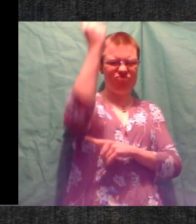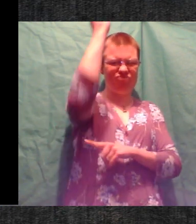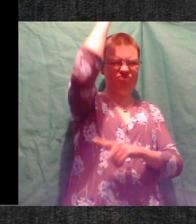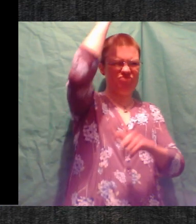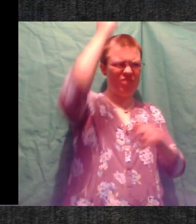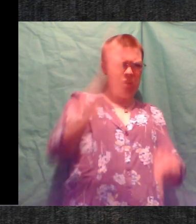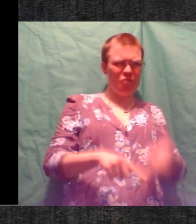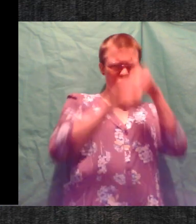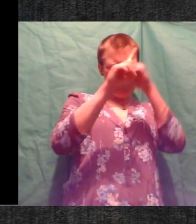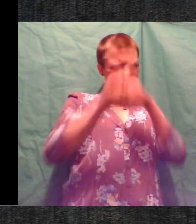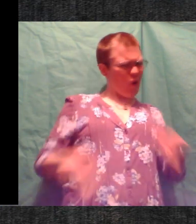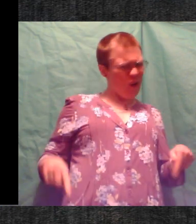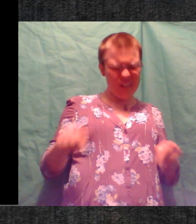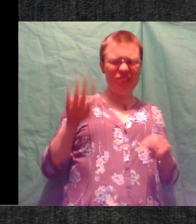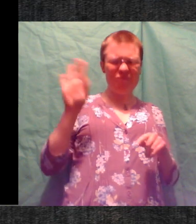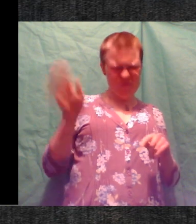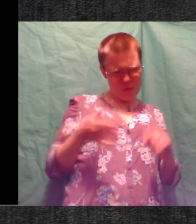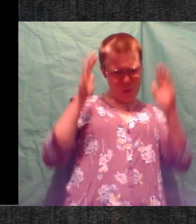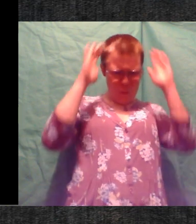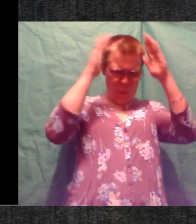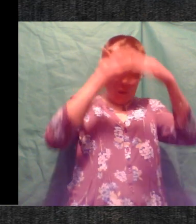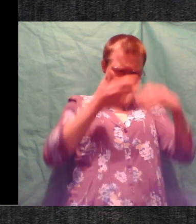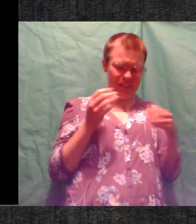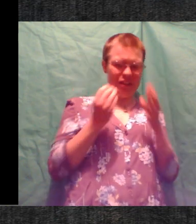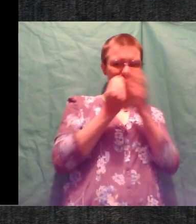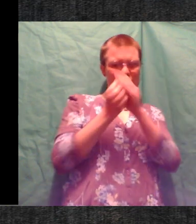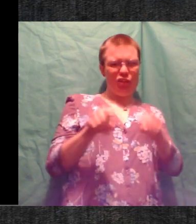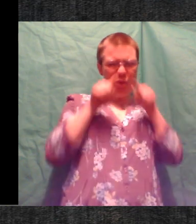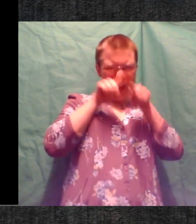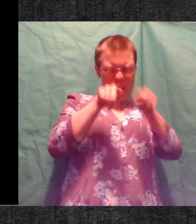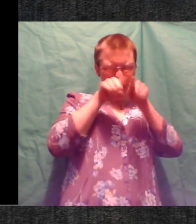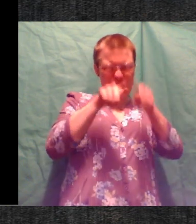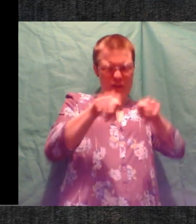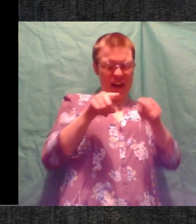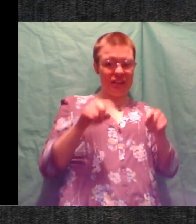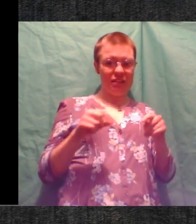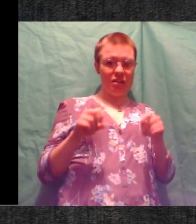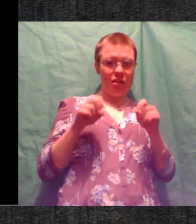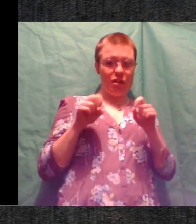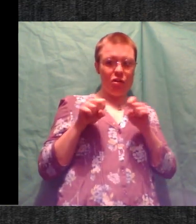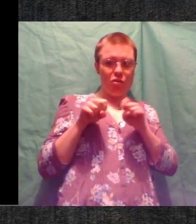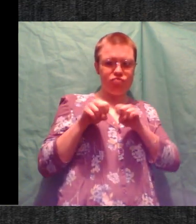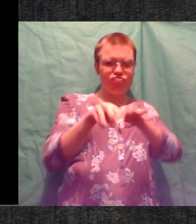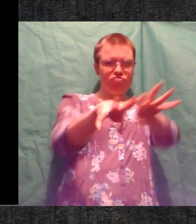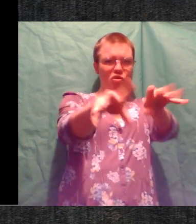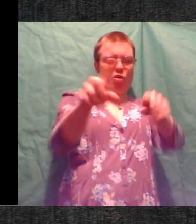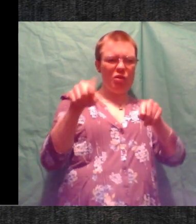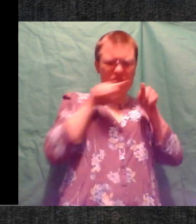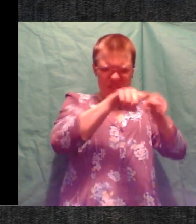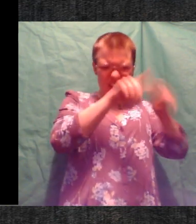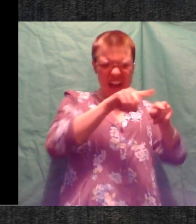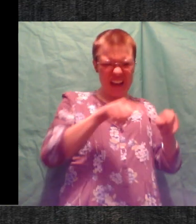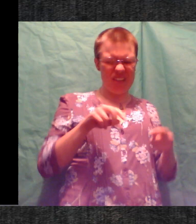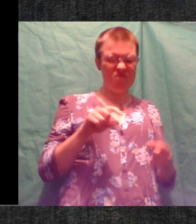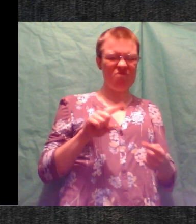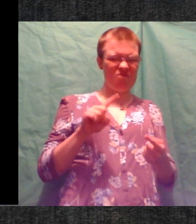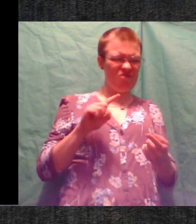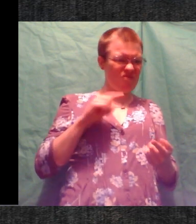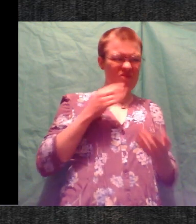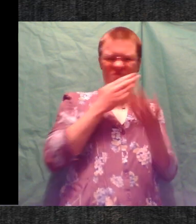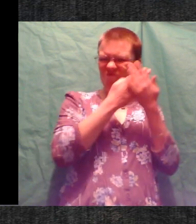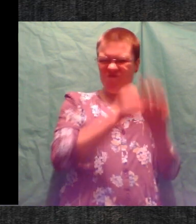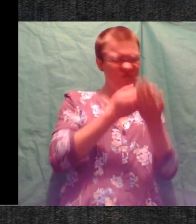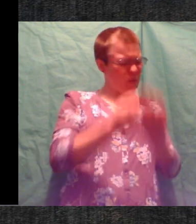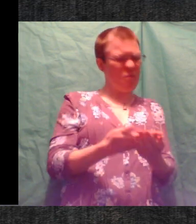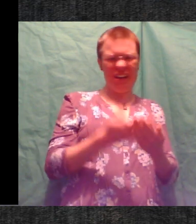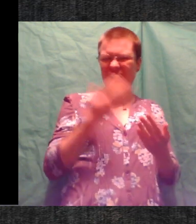worried. Without the threat of a nuclear strike, our demands would never be met. What do you mean? Without